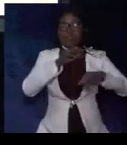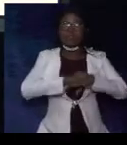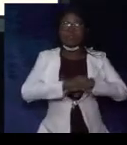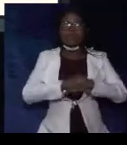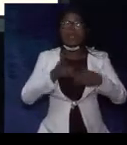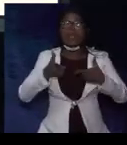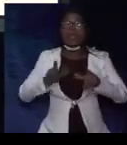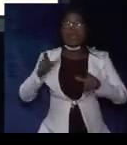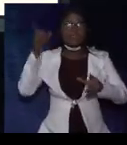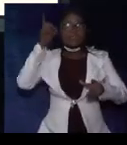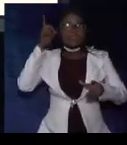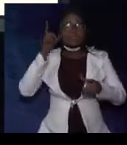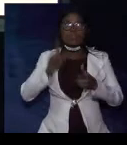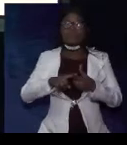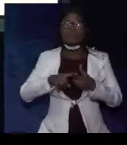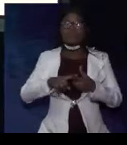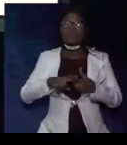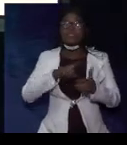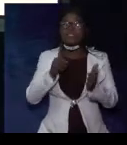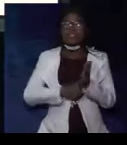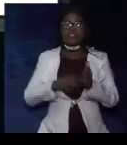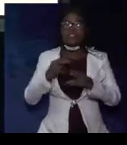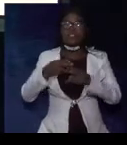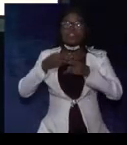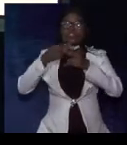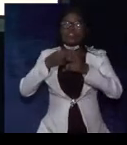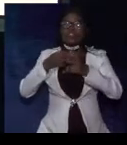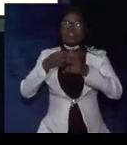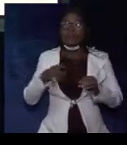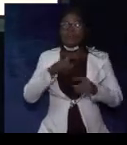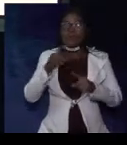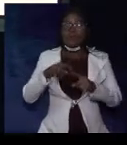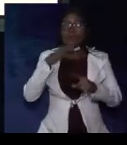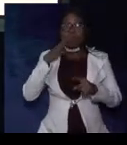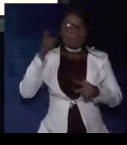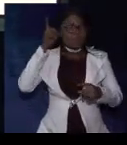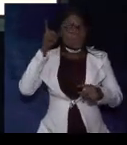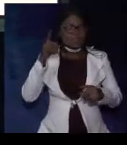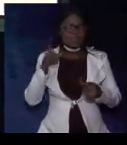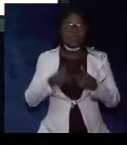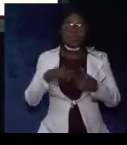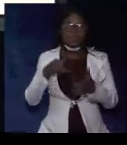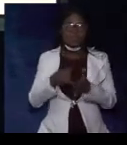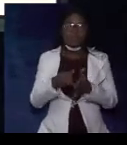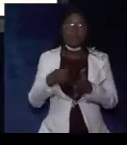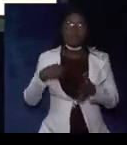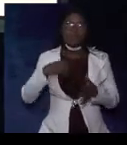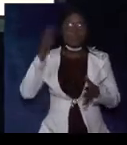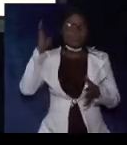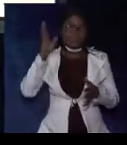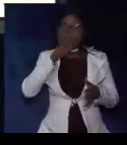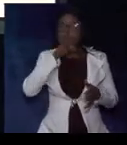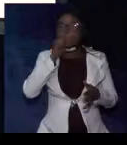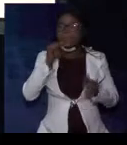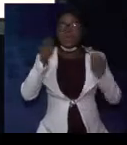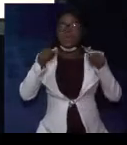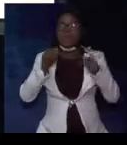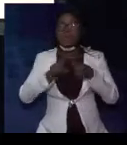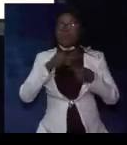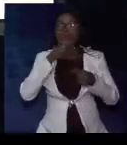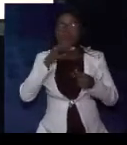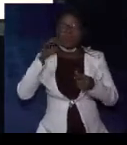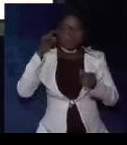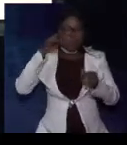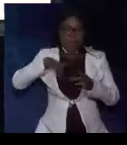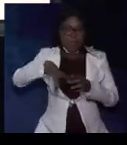move on. Let us listen to this short story. And when we listen to the short stories, we should be able to